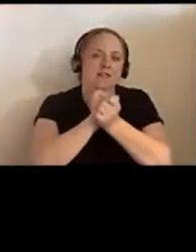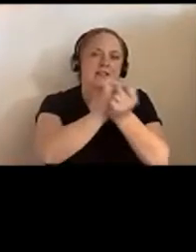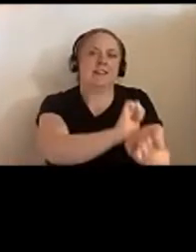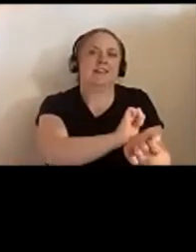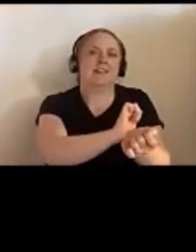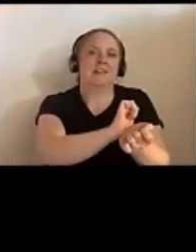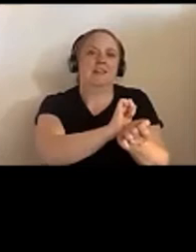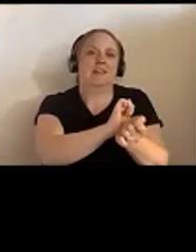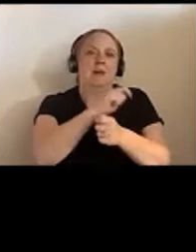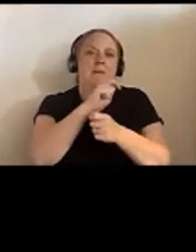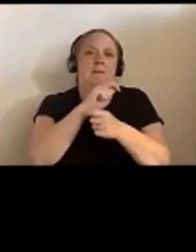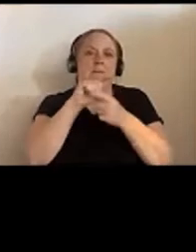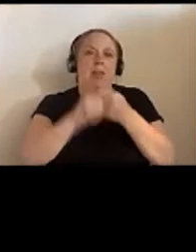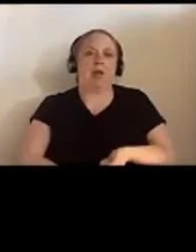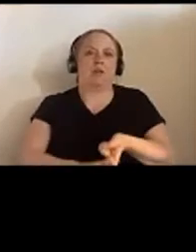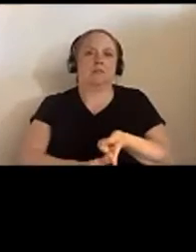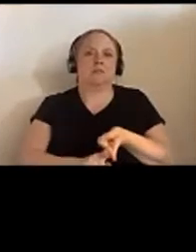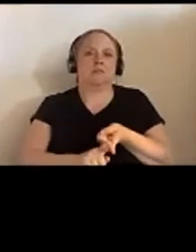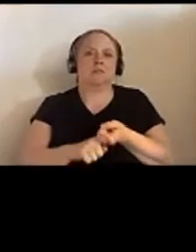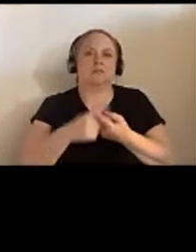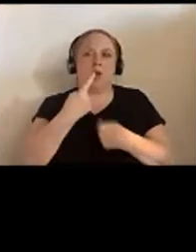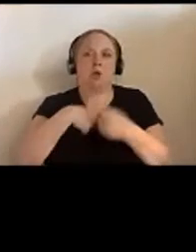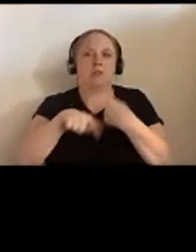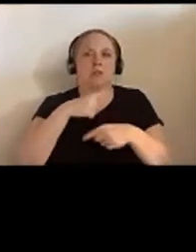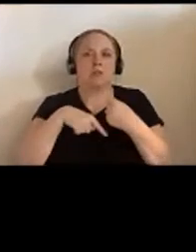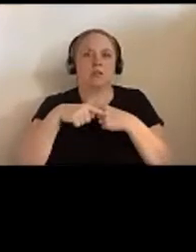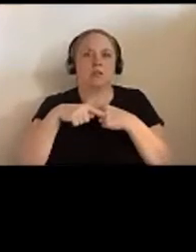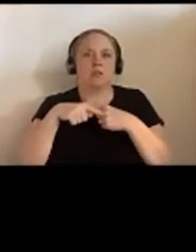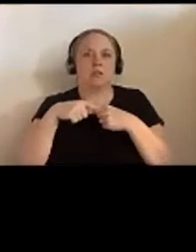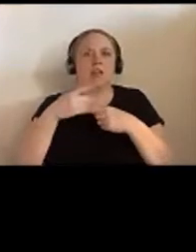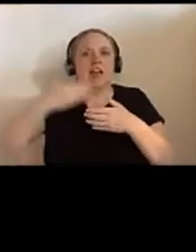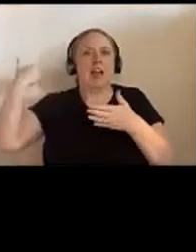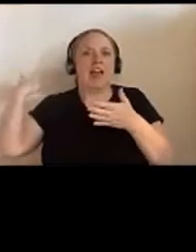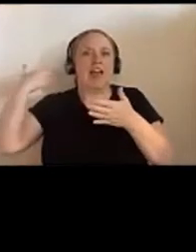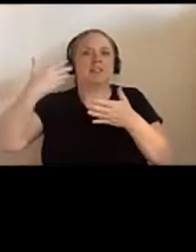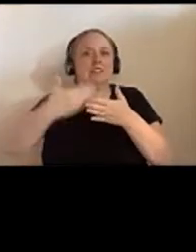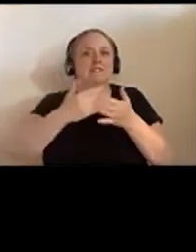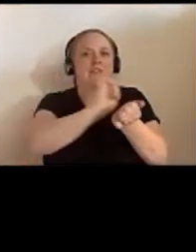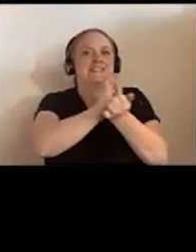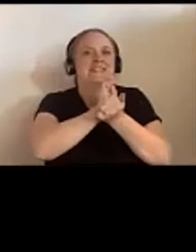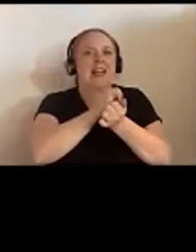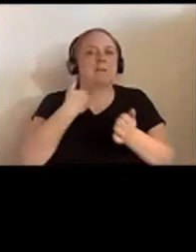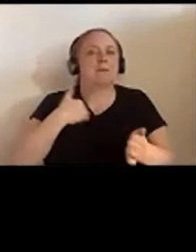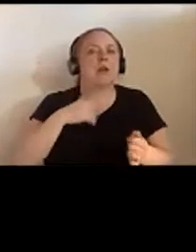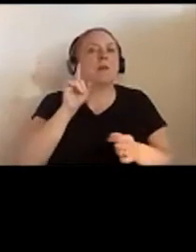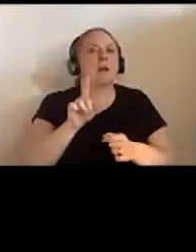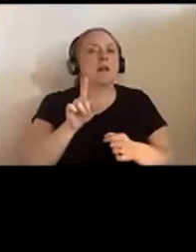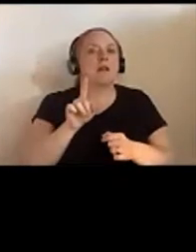it belongs to those of us with the heritage of enslaved people, but it doesn't